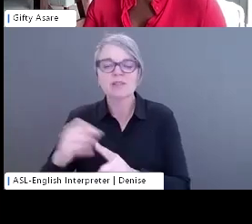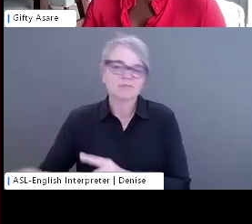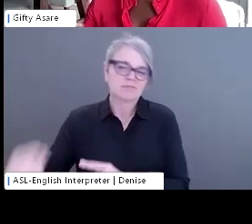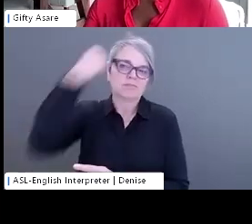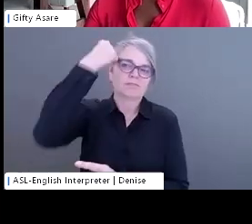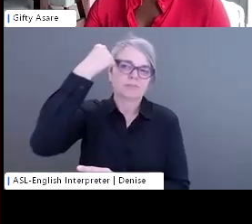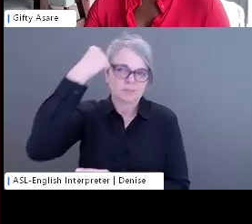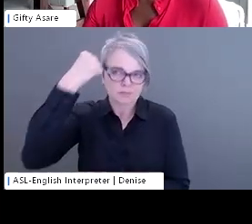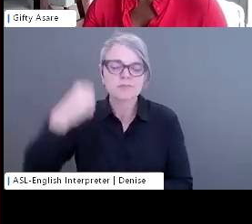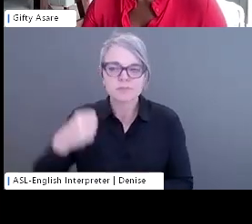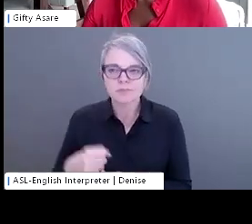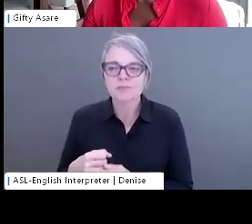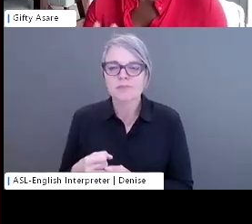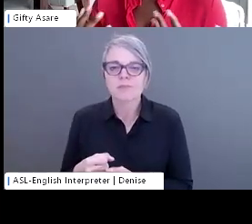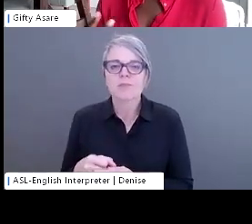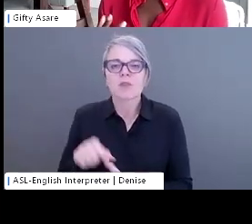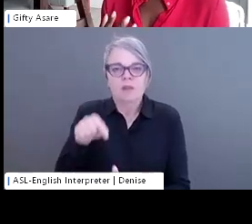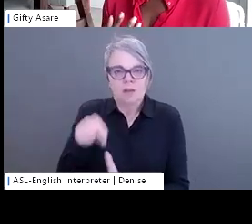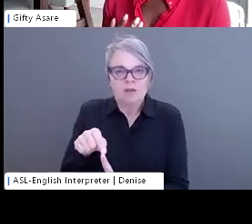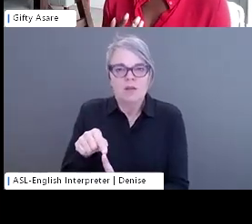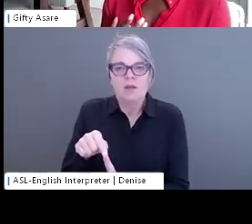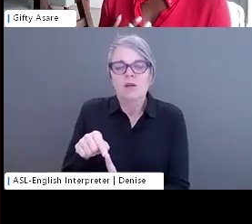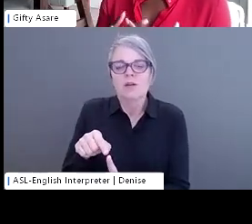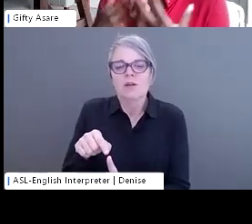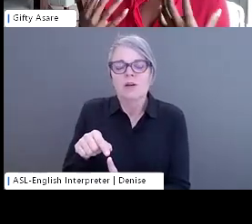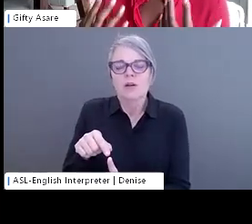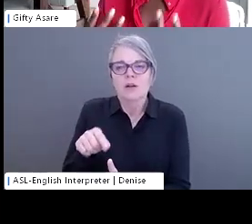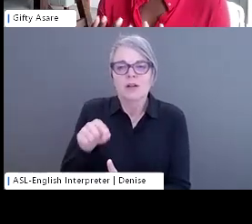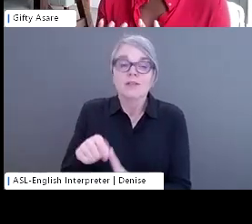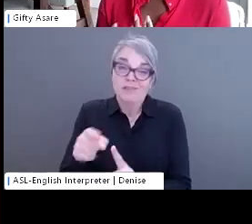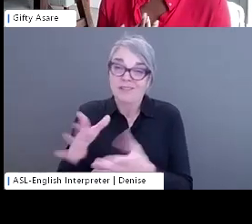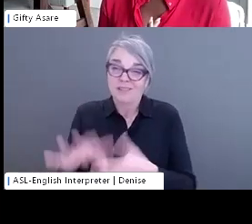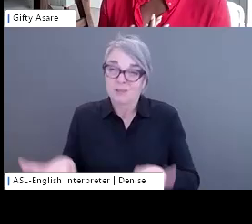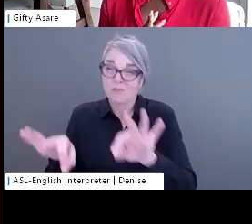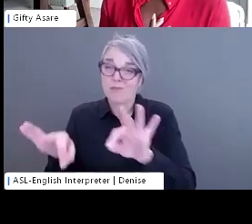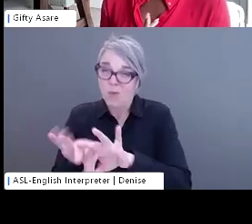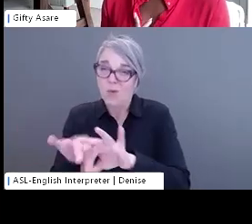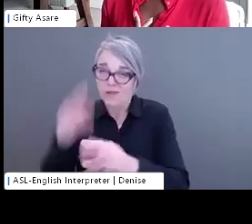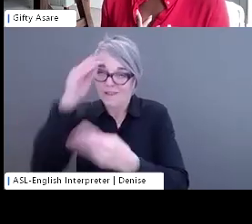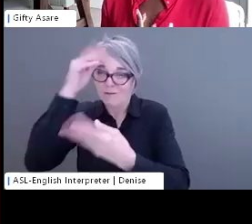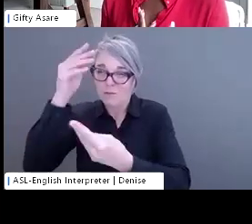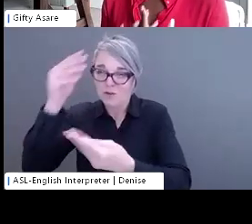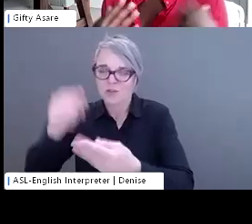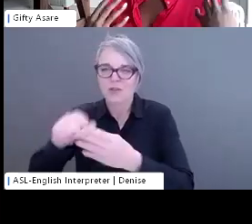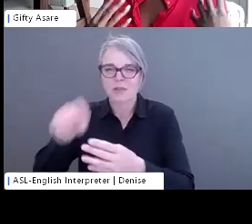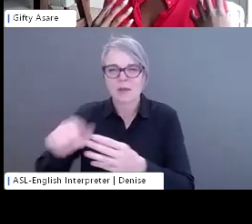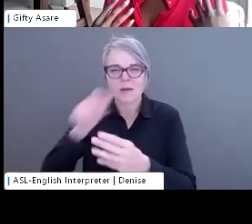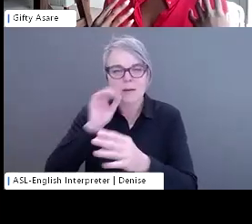which is important to note because it definitely tells us what symptomology to highlight, and